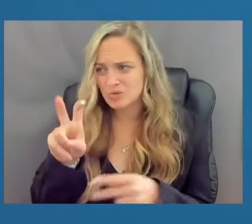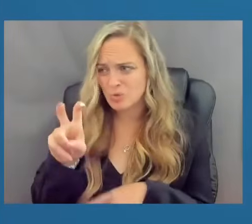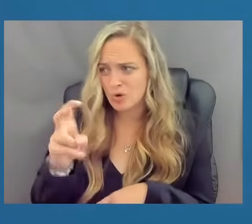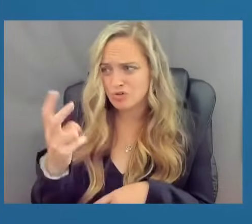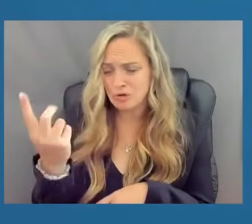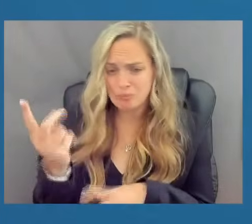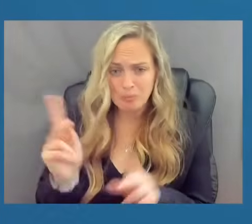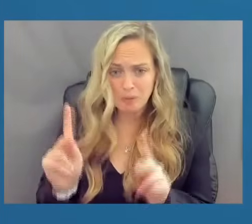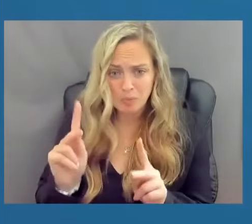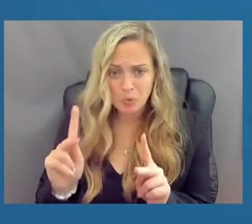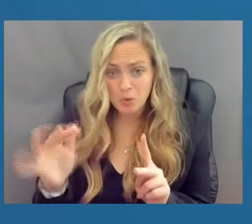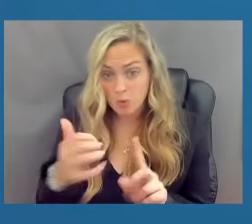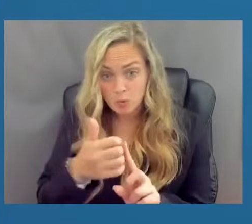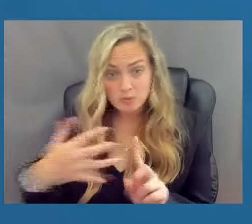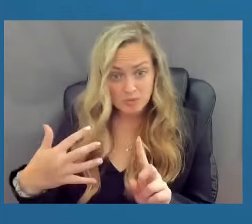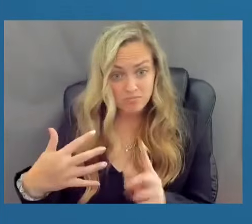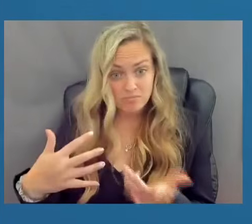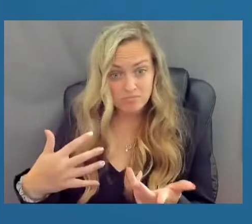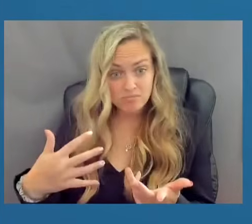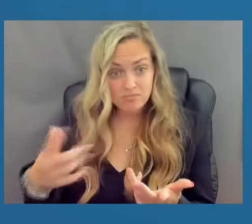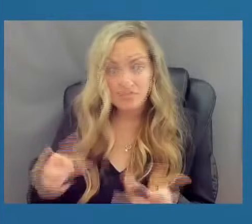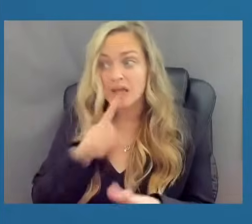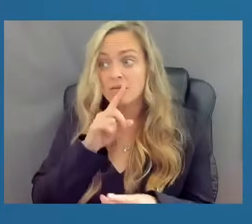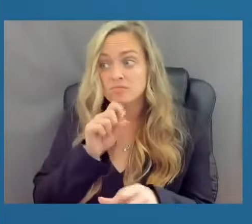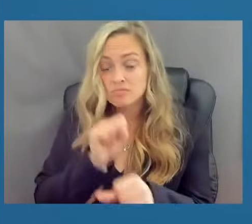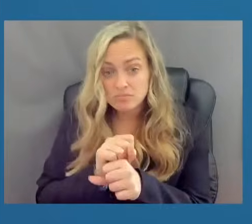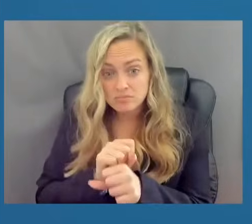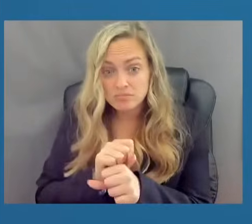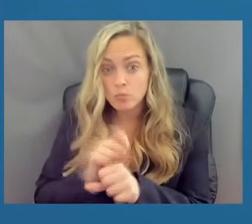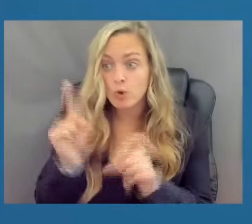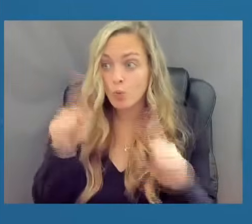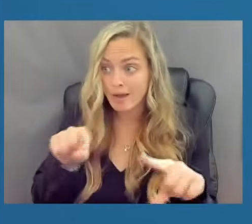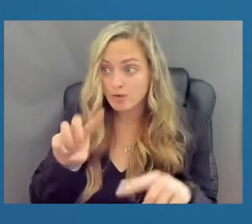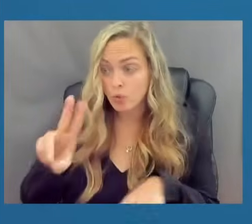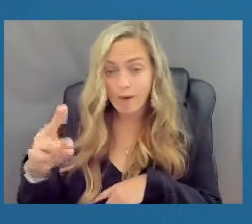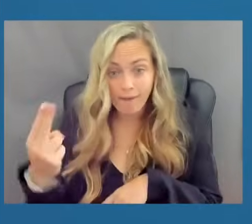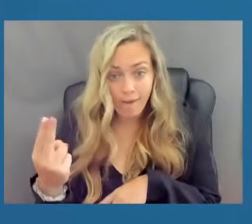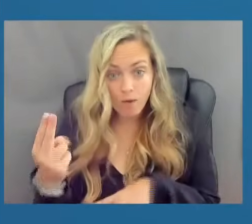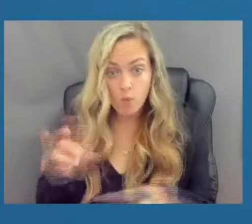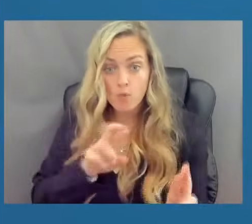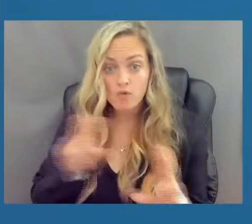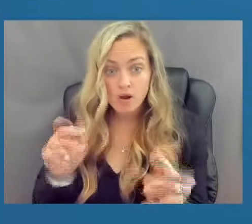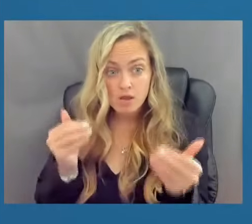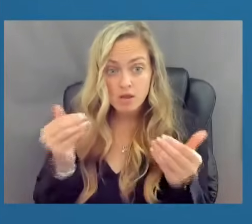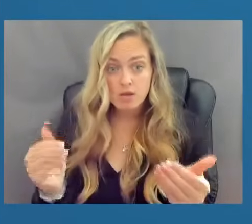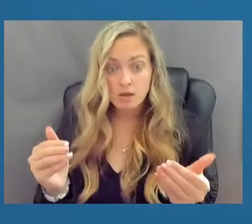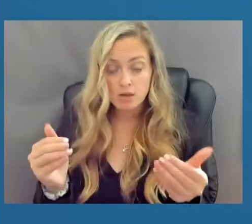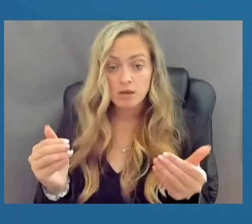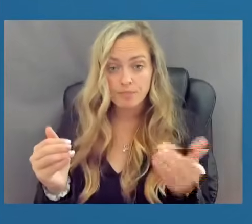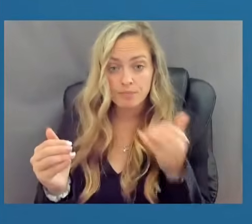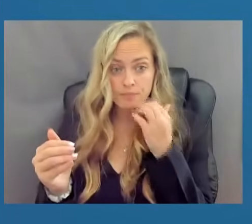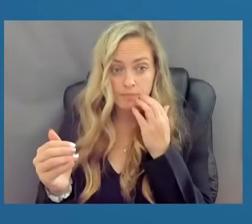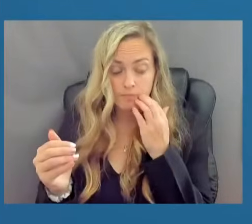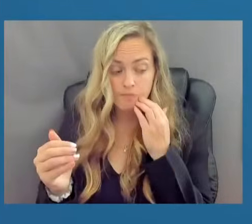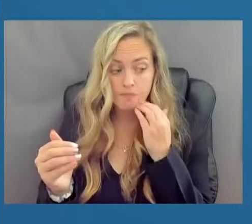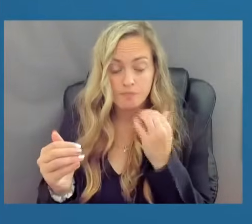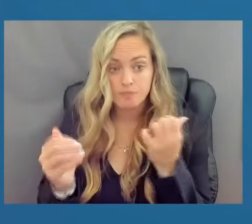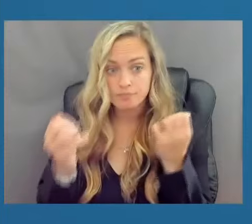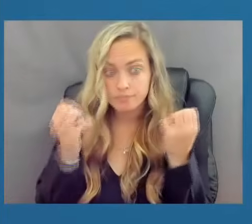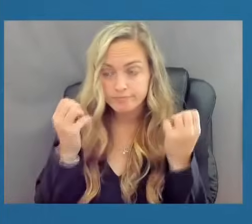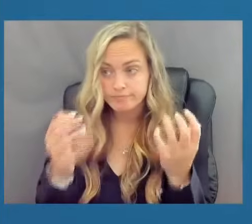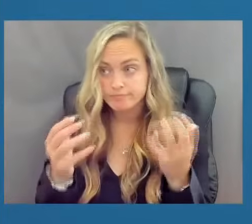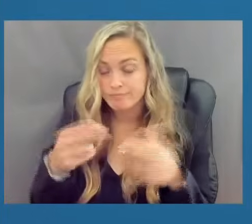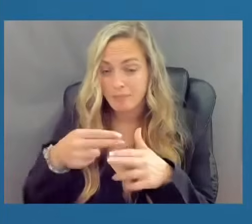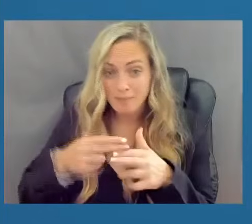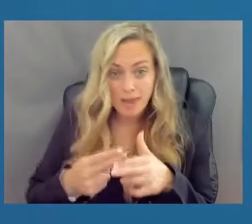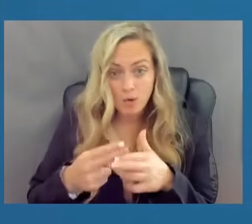and they wanted to expand it. They literally took me into a new warehouse ready to go to contain millions of pounds of